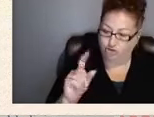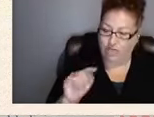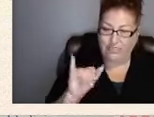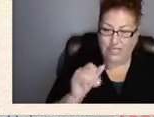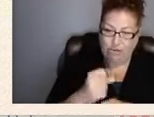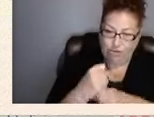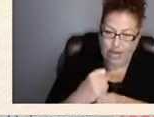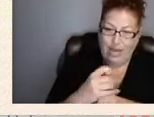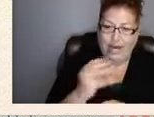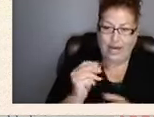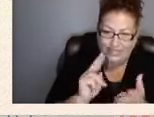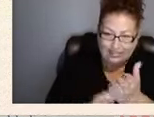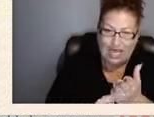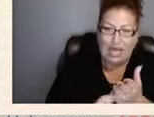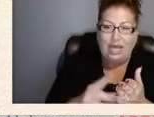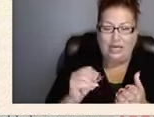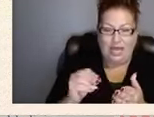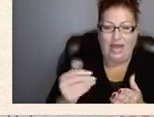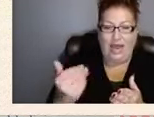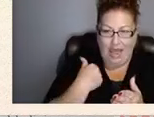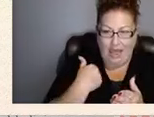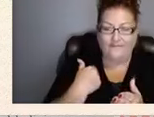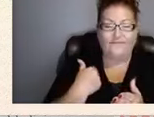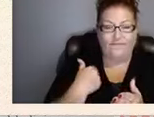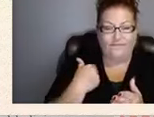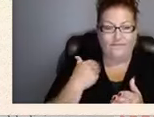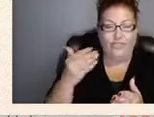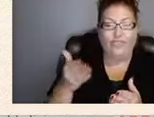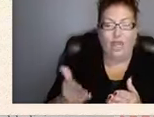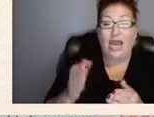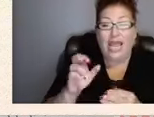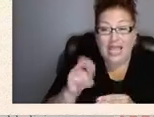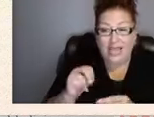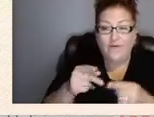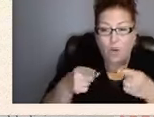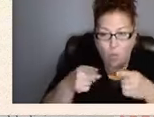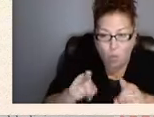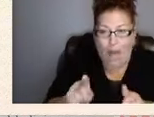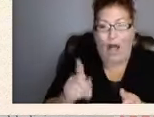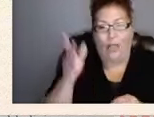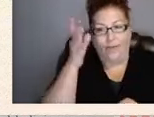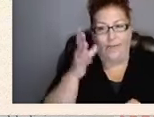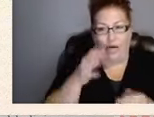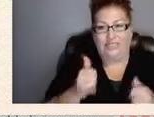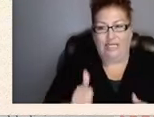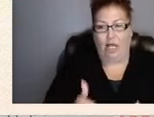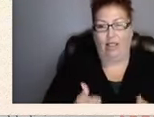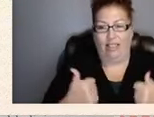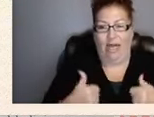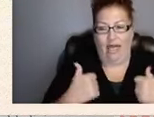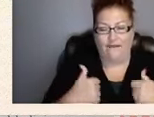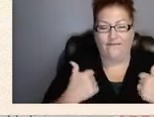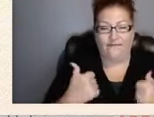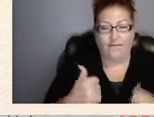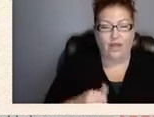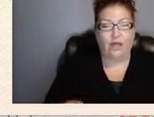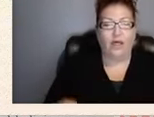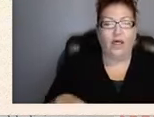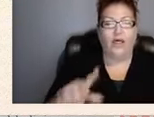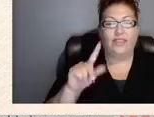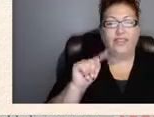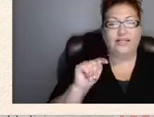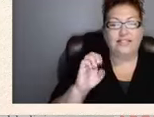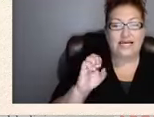is in existence even while the parent is alive. The testamentary trust would be,